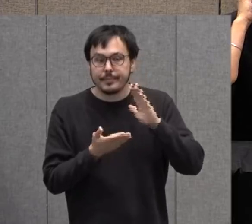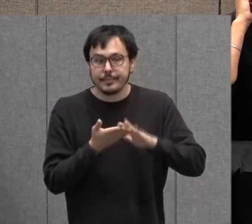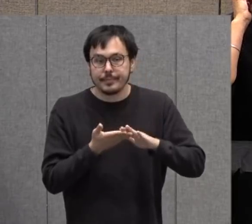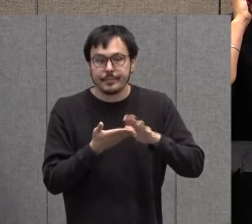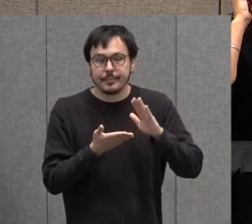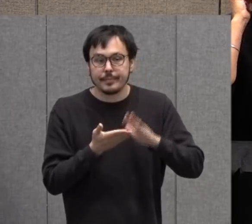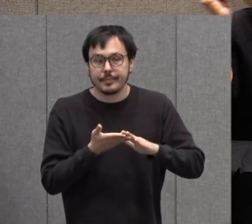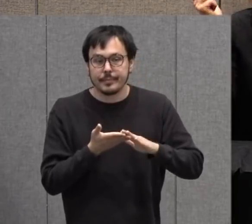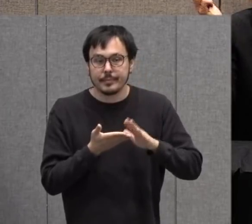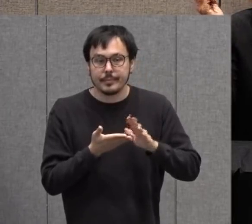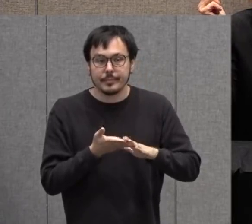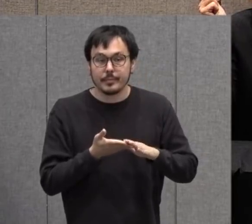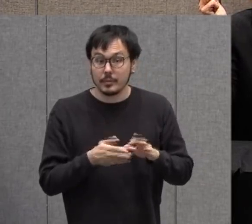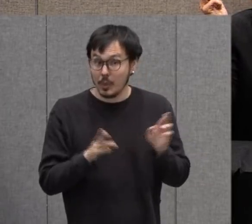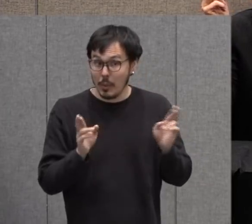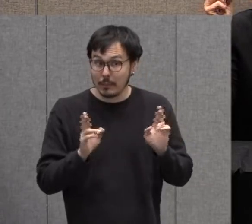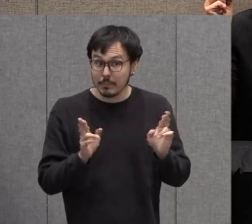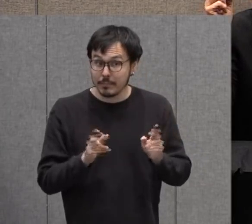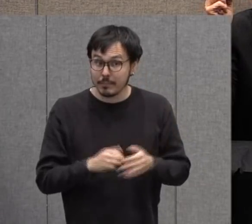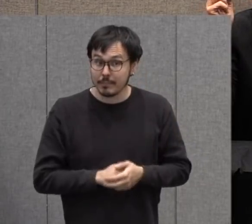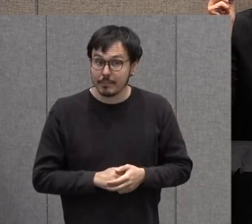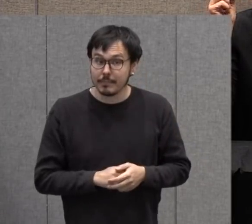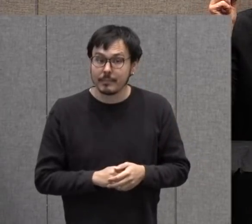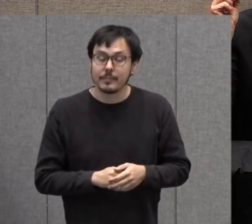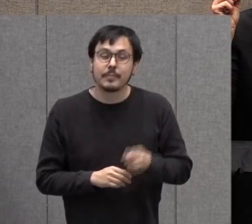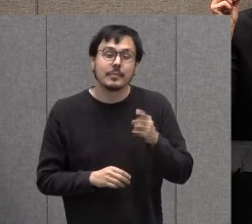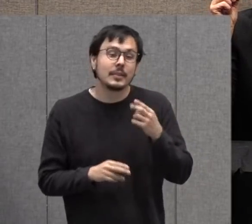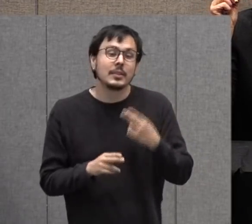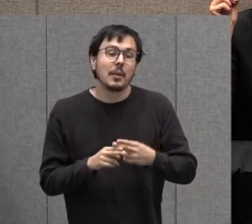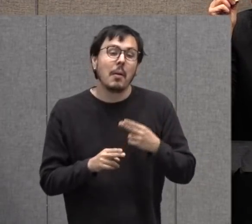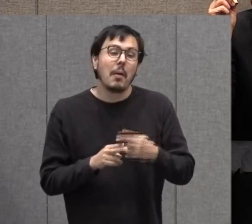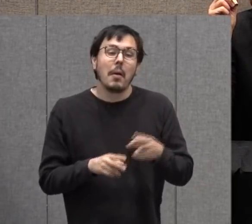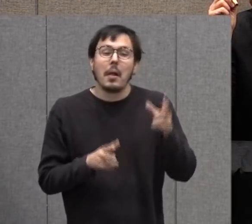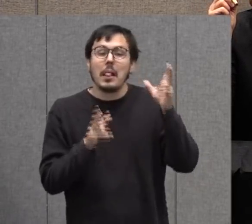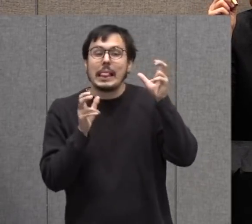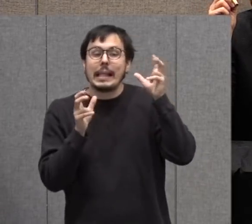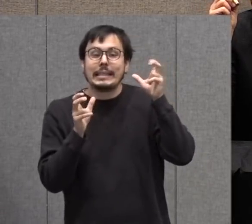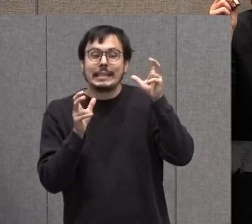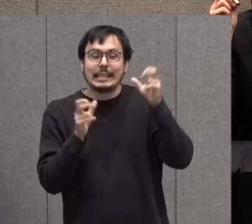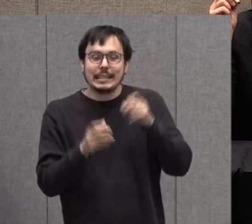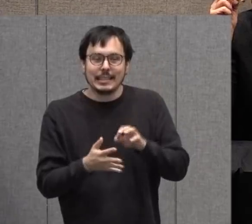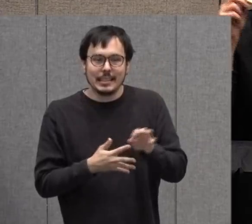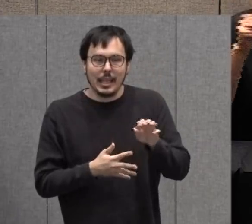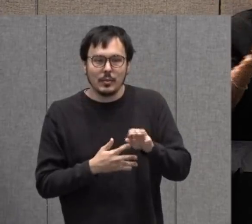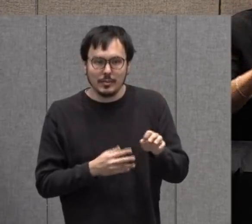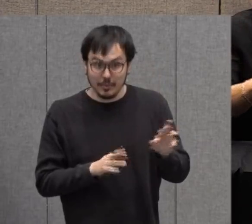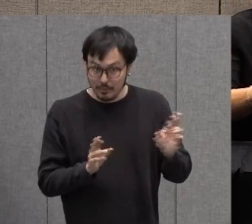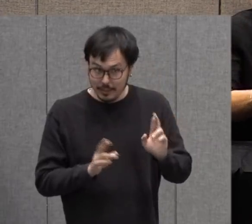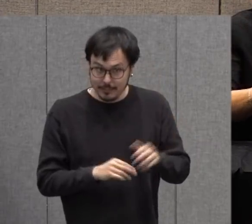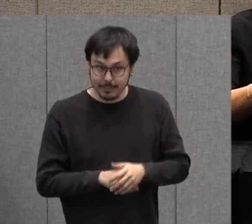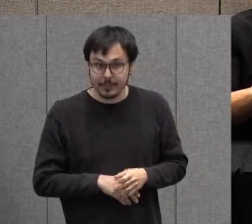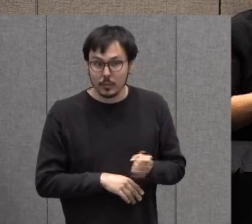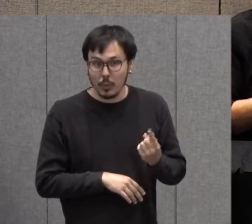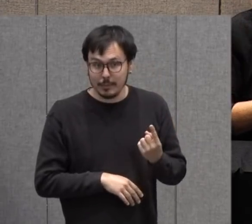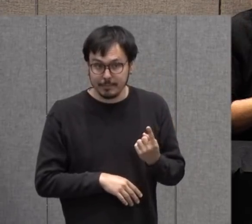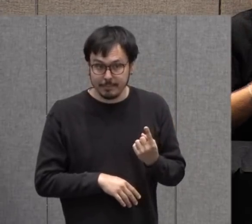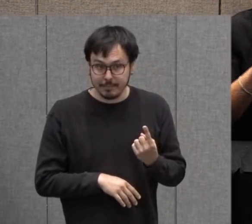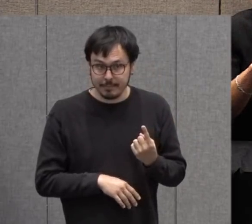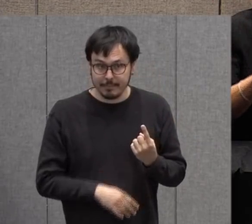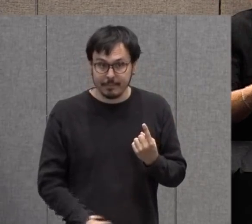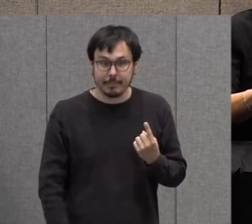you hear. Are you ready? This is called listening counting. Ready?